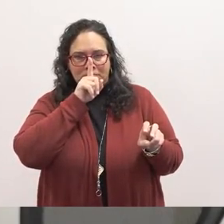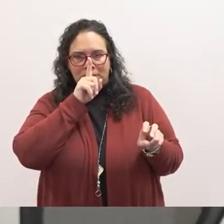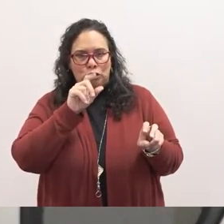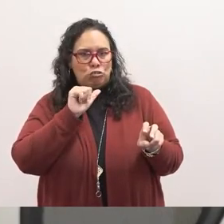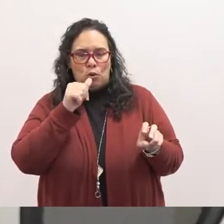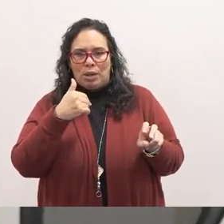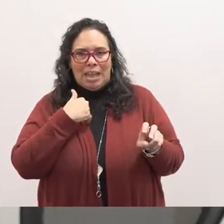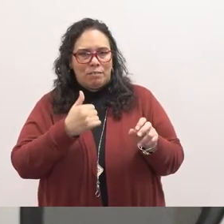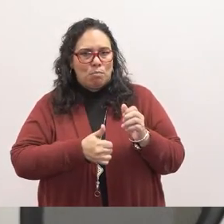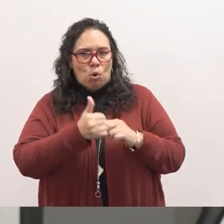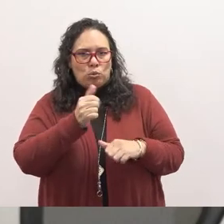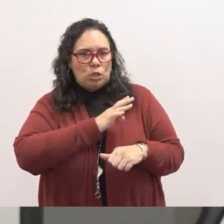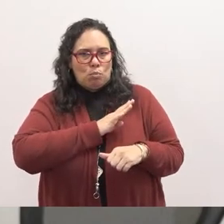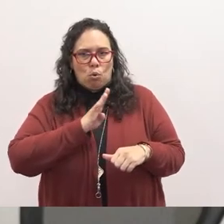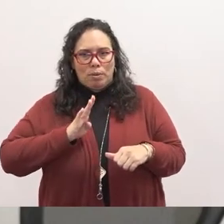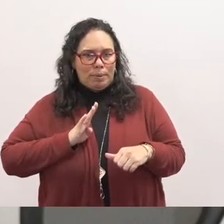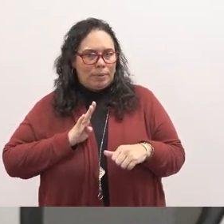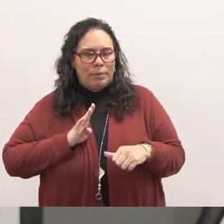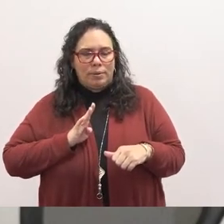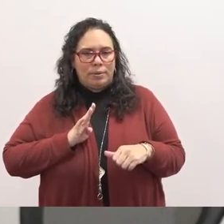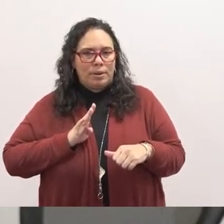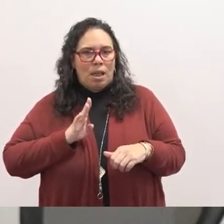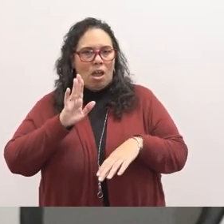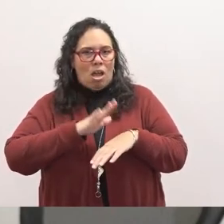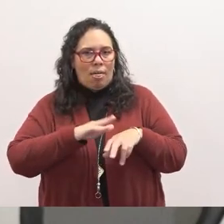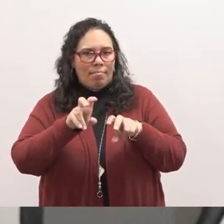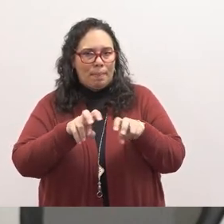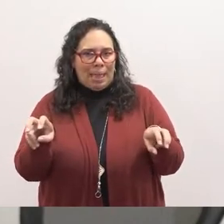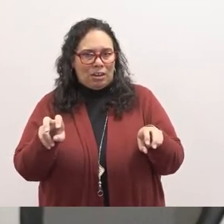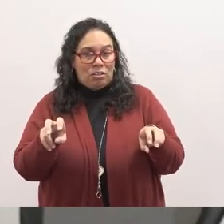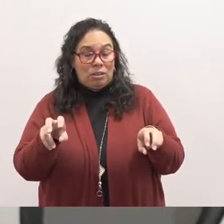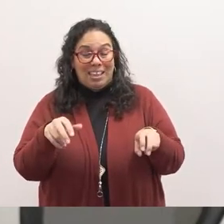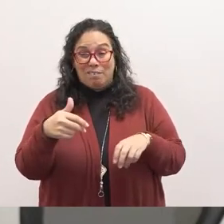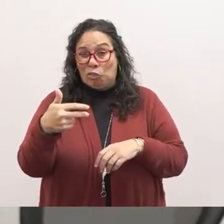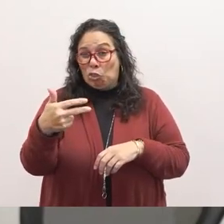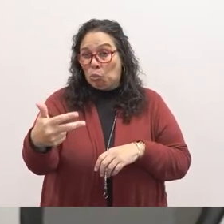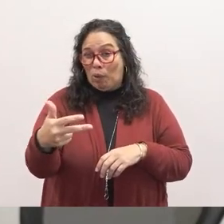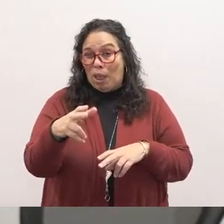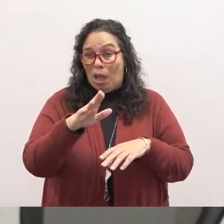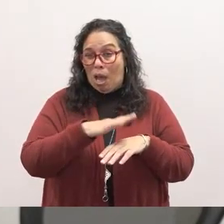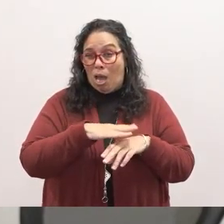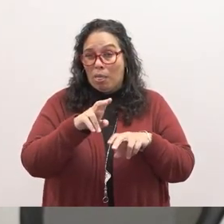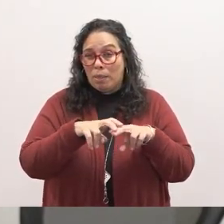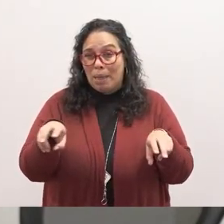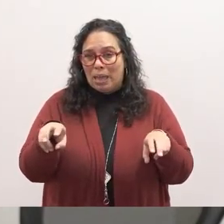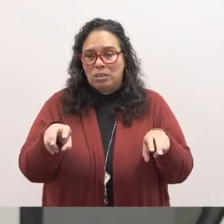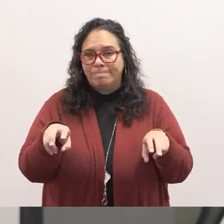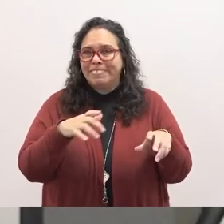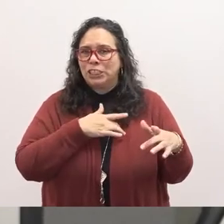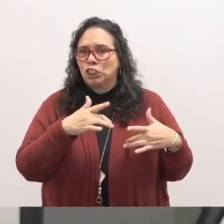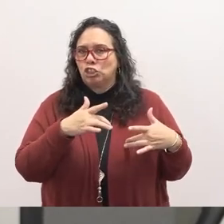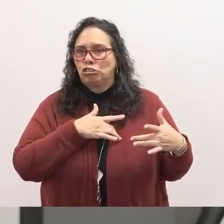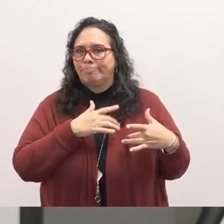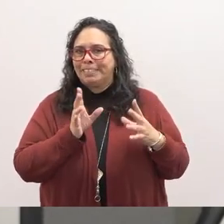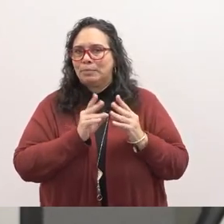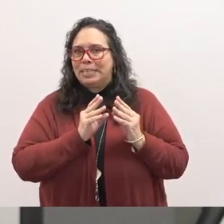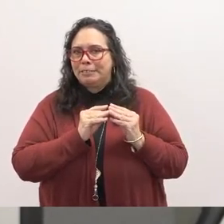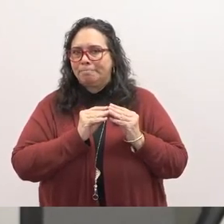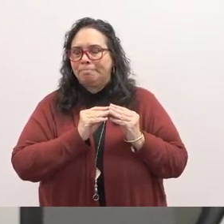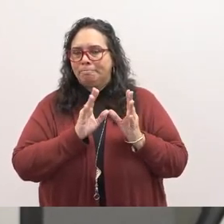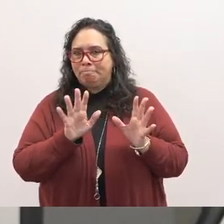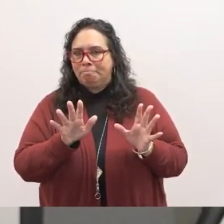panel, right? Because if three of you get on that panel and start talking about school business, that's concerning to me. I think that's a meeting, and